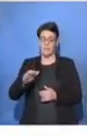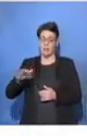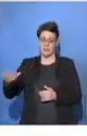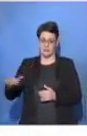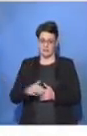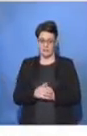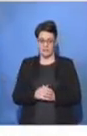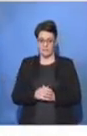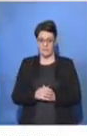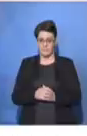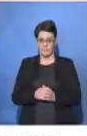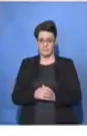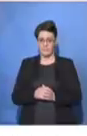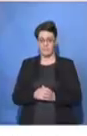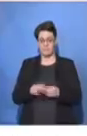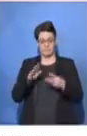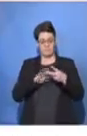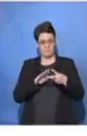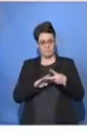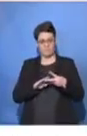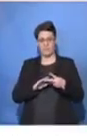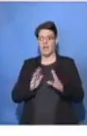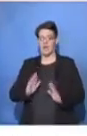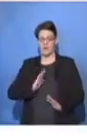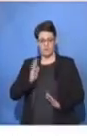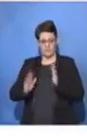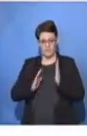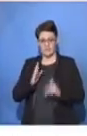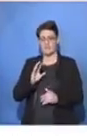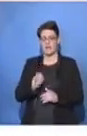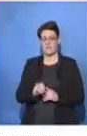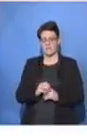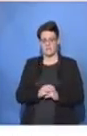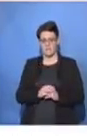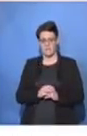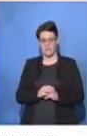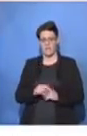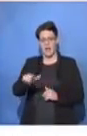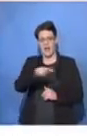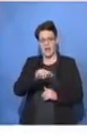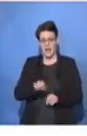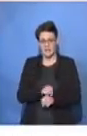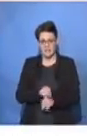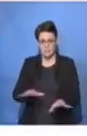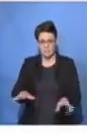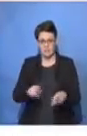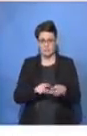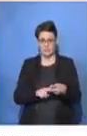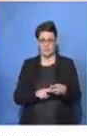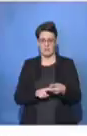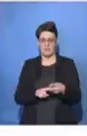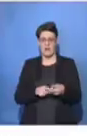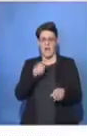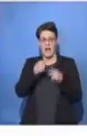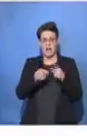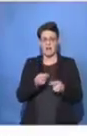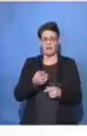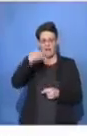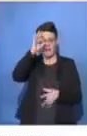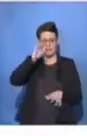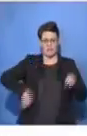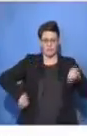Two, that there are grievances of a land redistribution, allegations of state